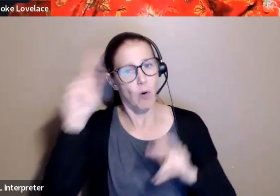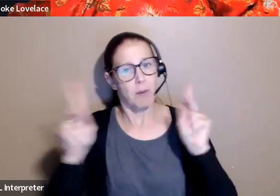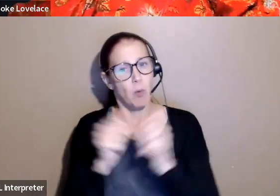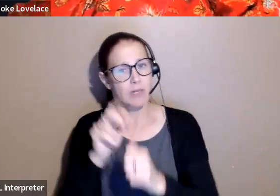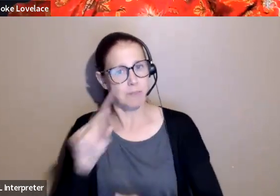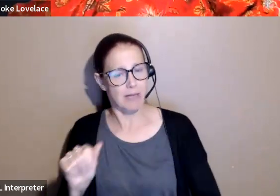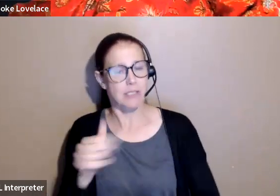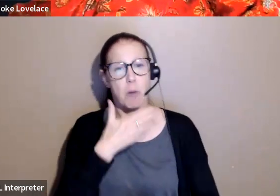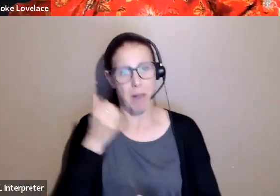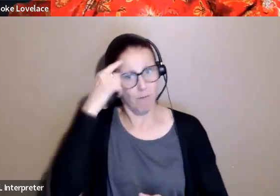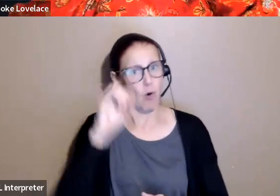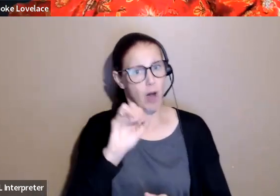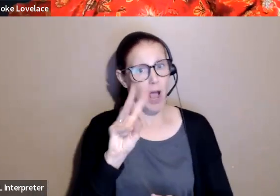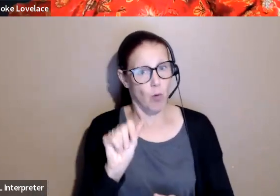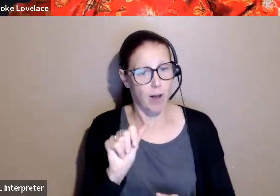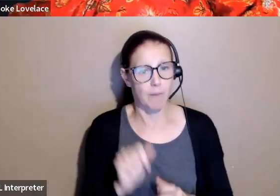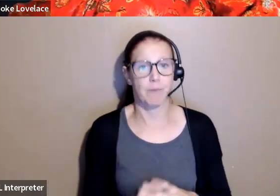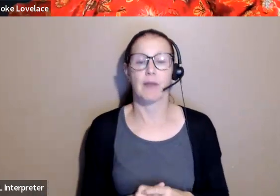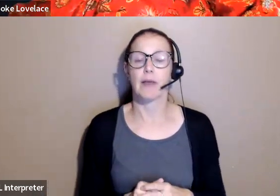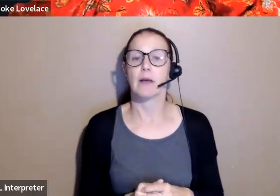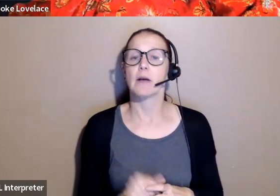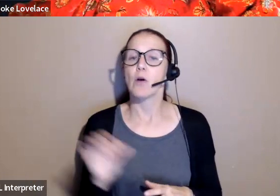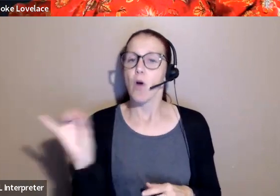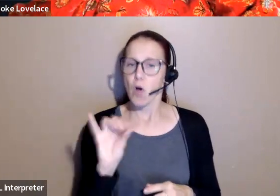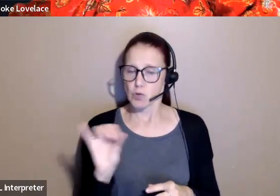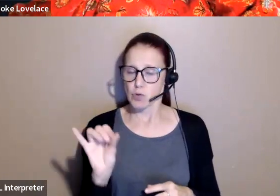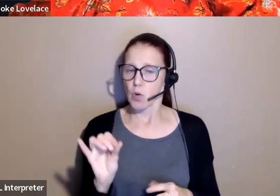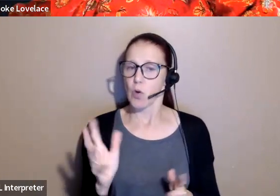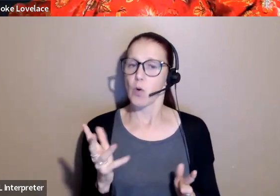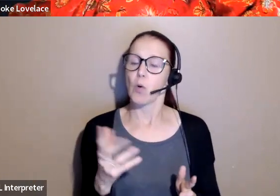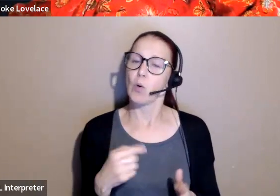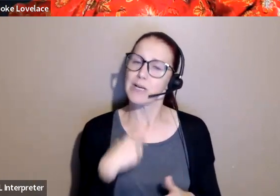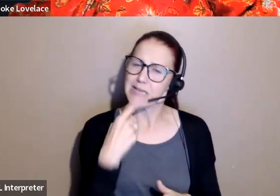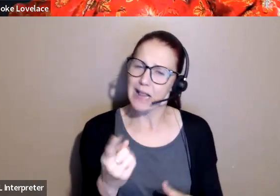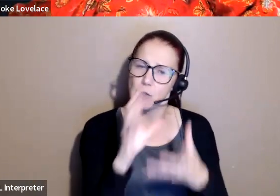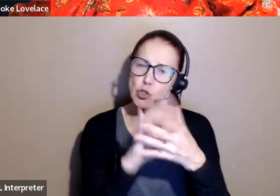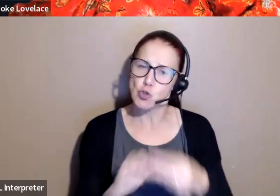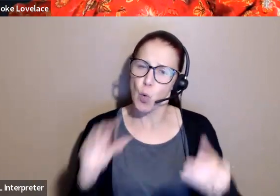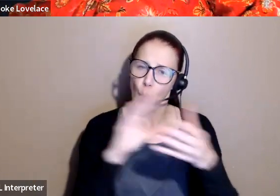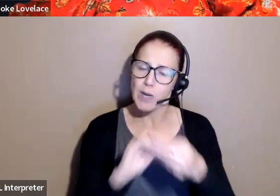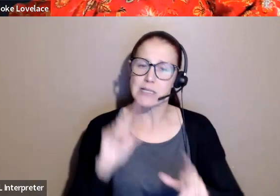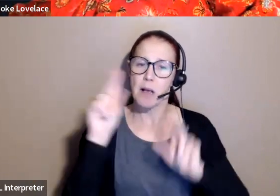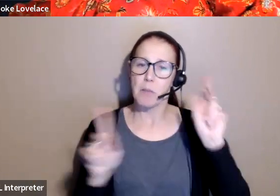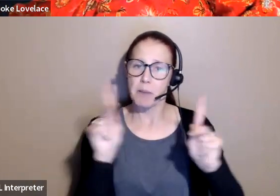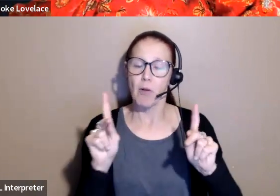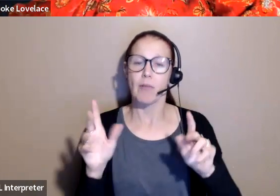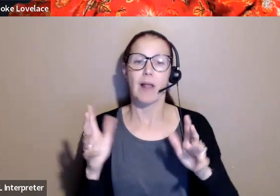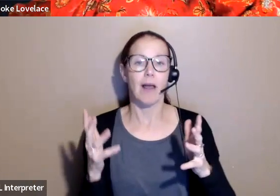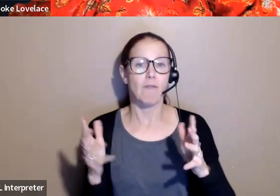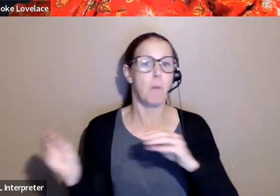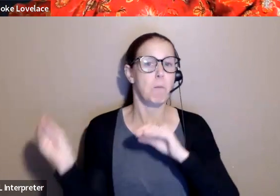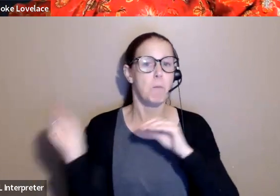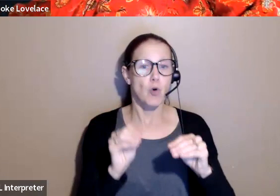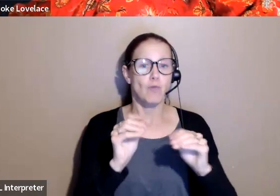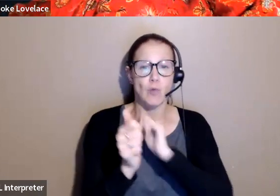They're better for Iowa. And also, telling the stories of people who have moved to competitive